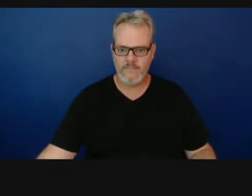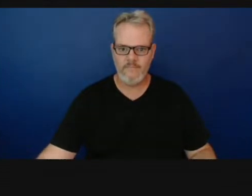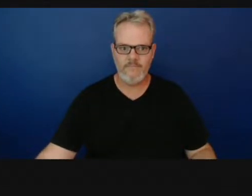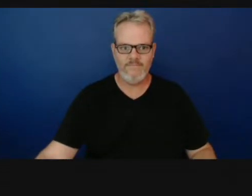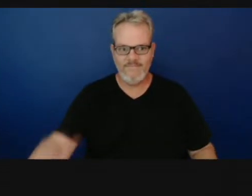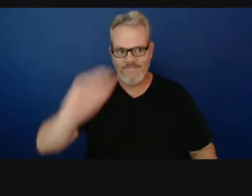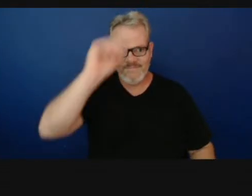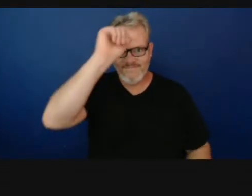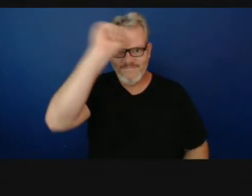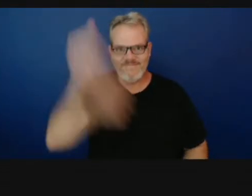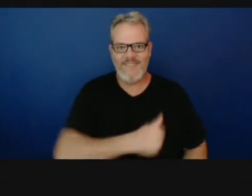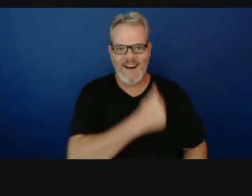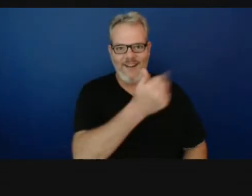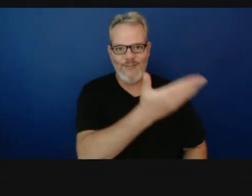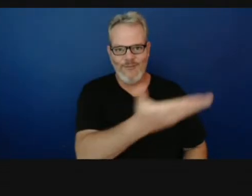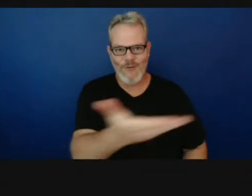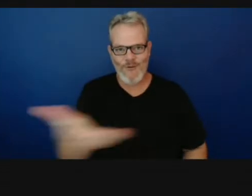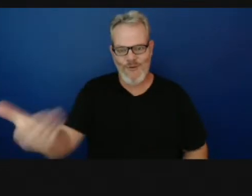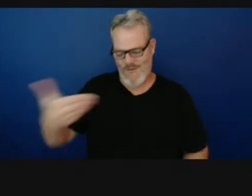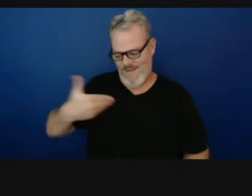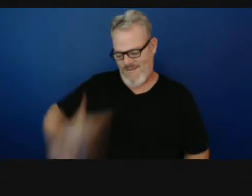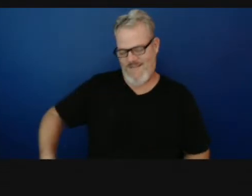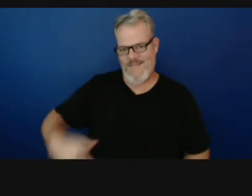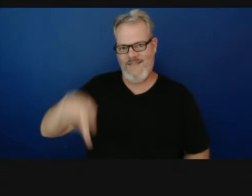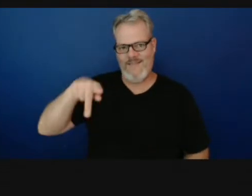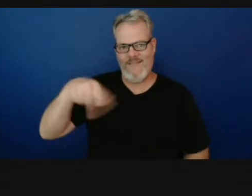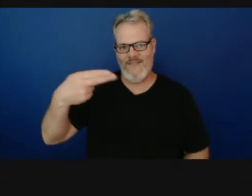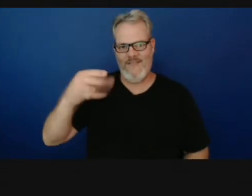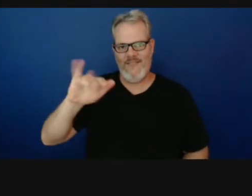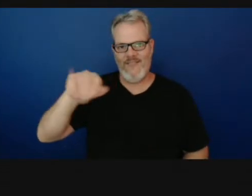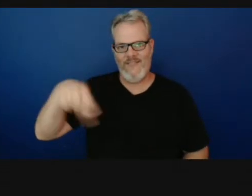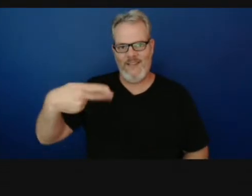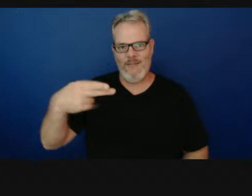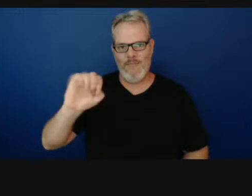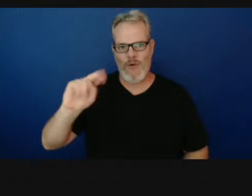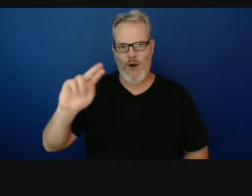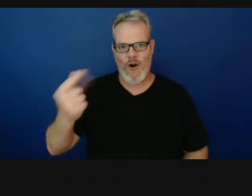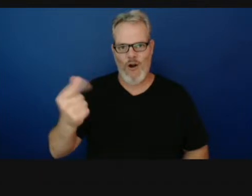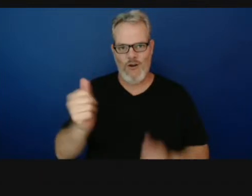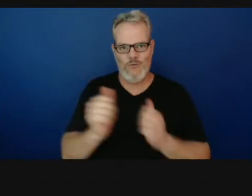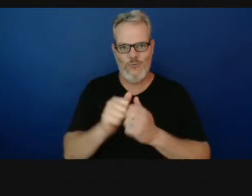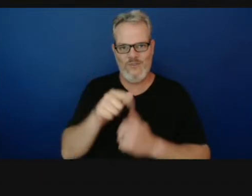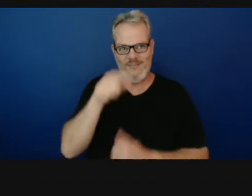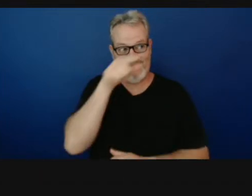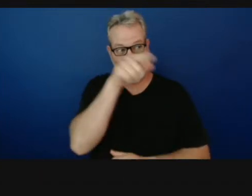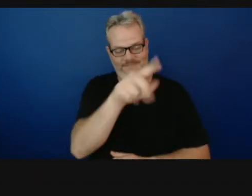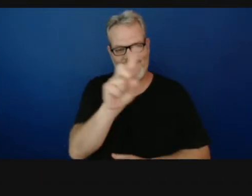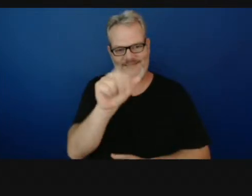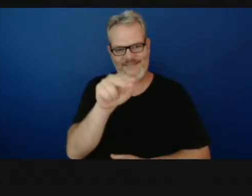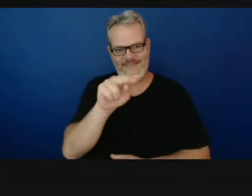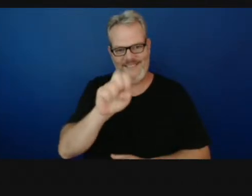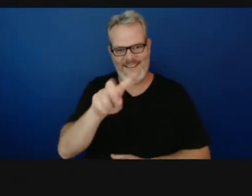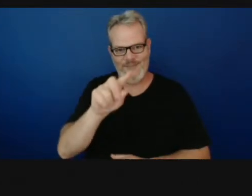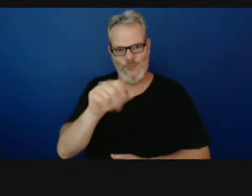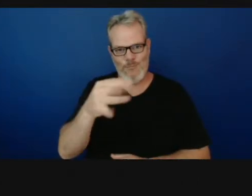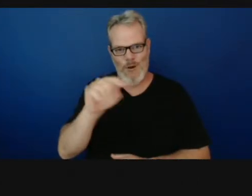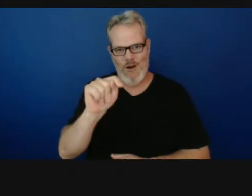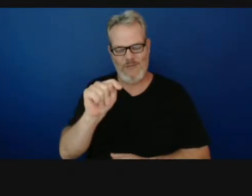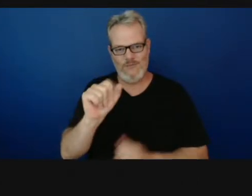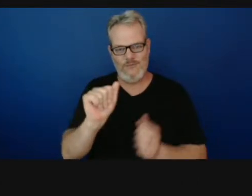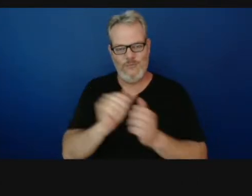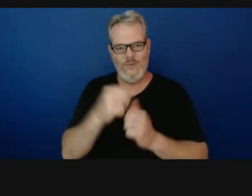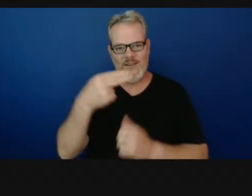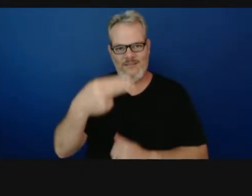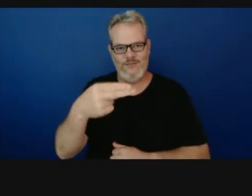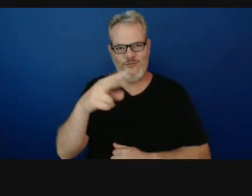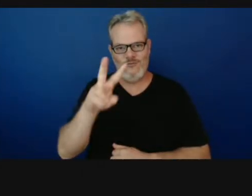Aloha everyone, I'm geologist Philip Ong, here with Mr. Dane DuPont from HVERI. We are the